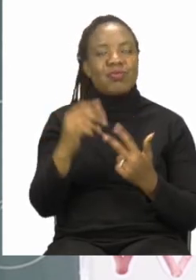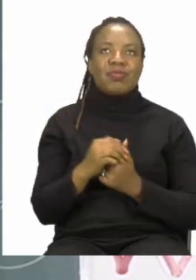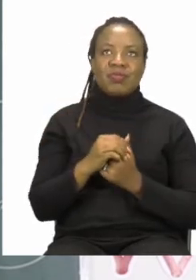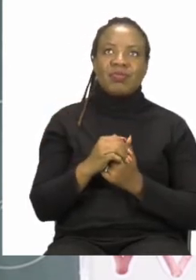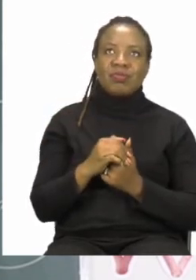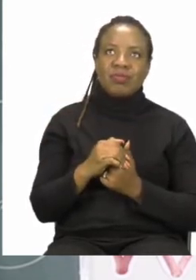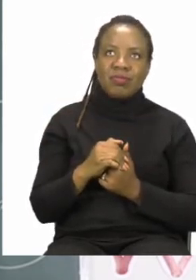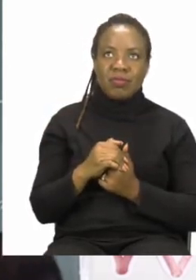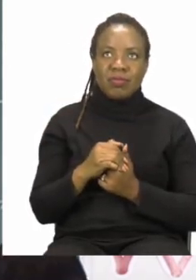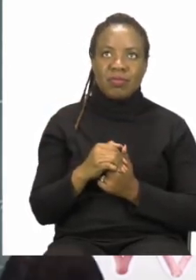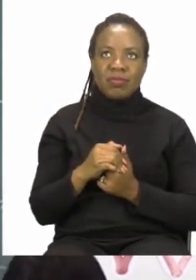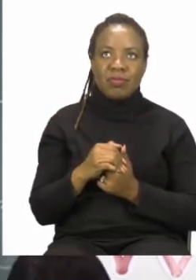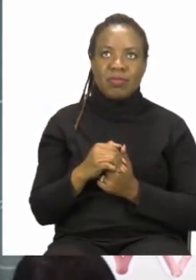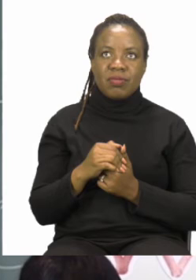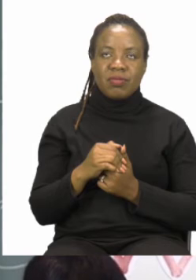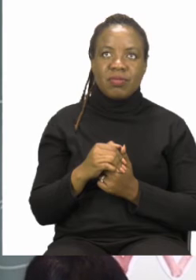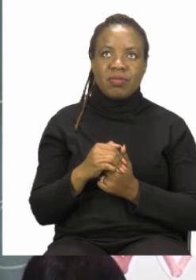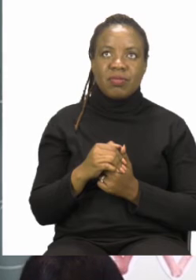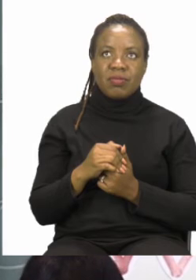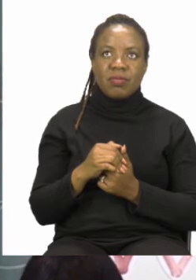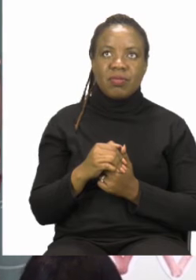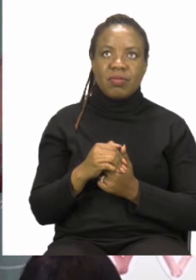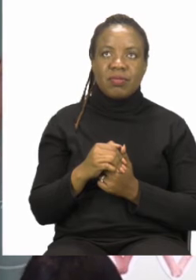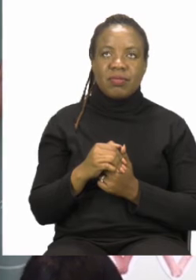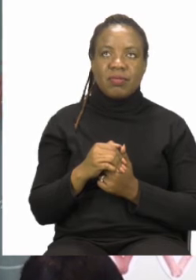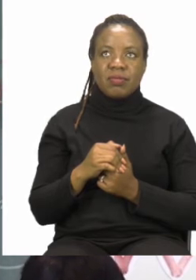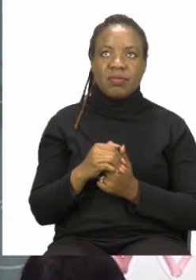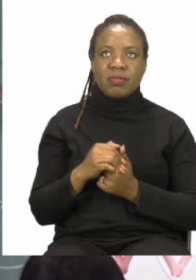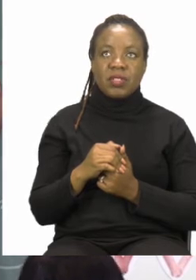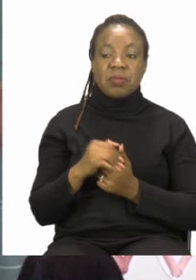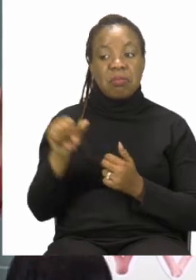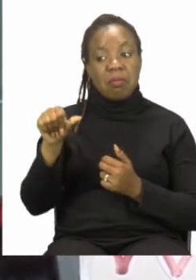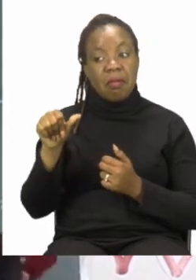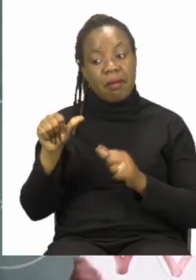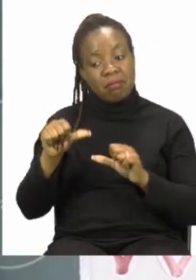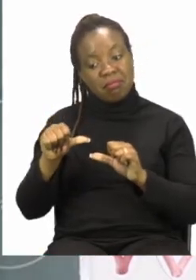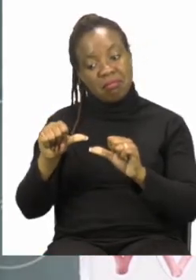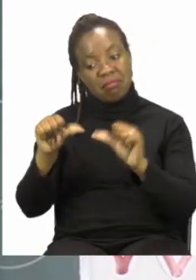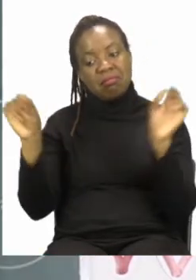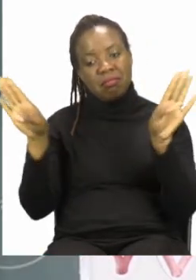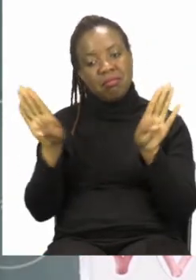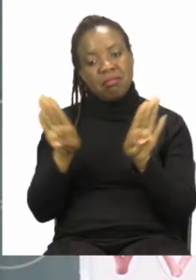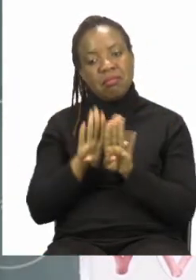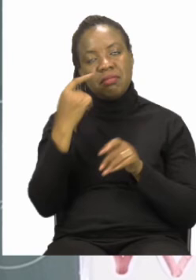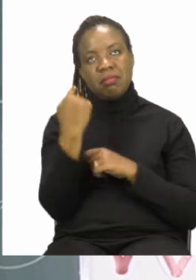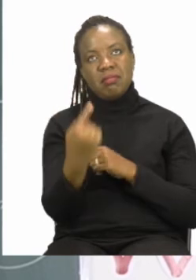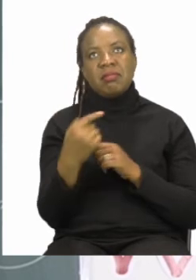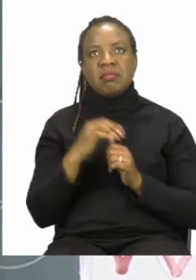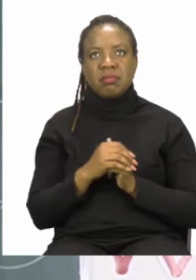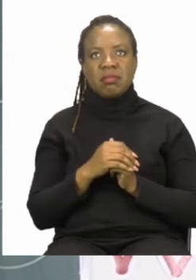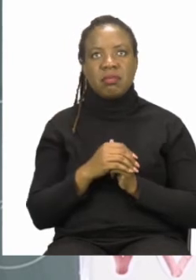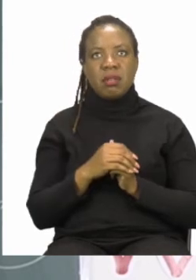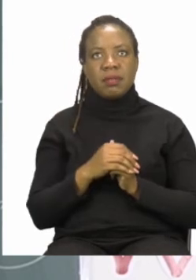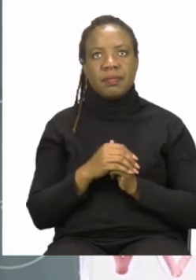12. Good job, everyone. So you're going to finish the rest by yourself. If you're counting in